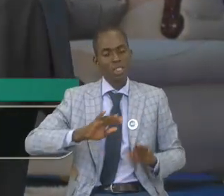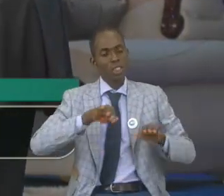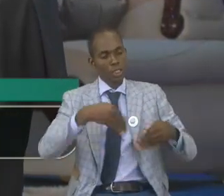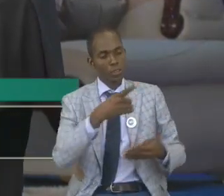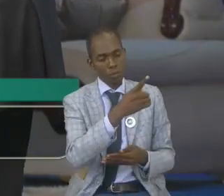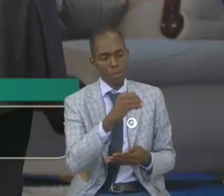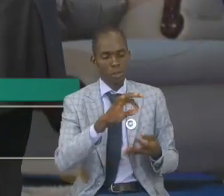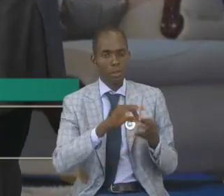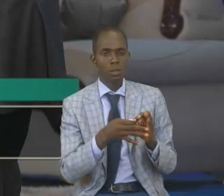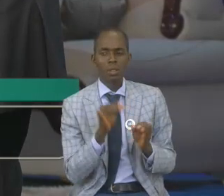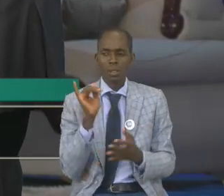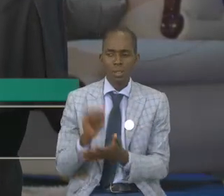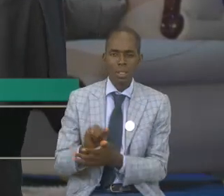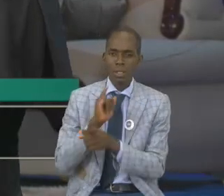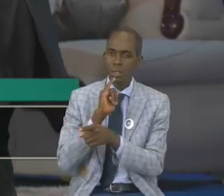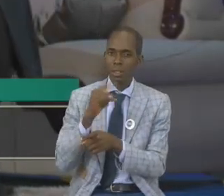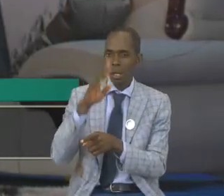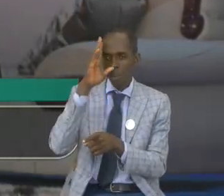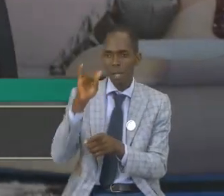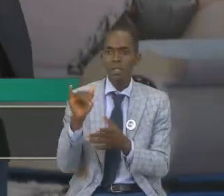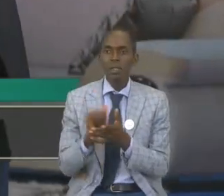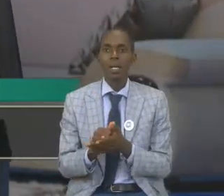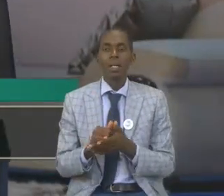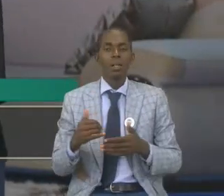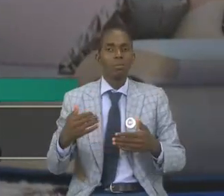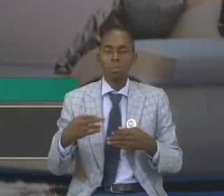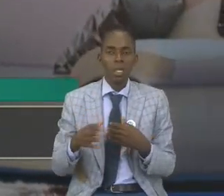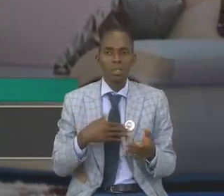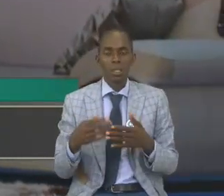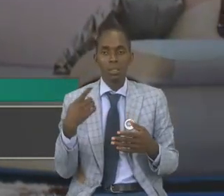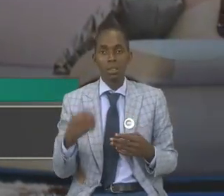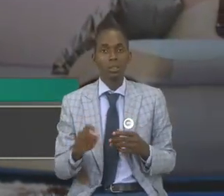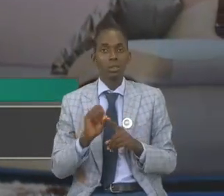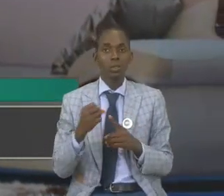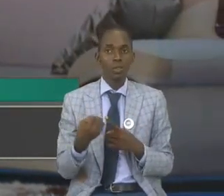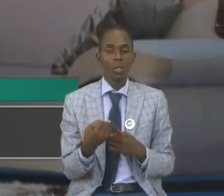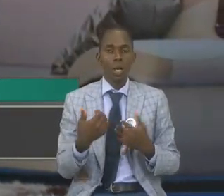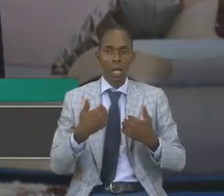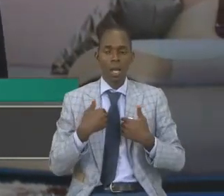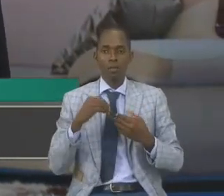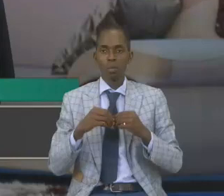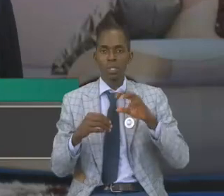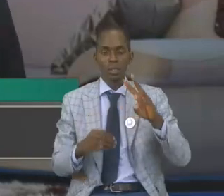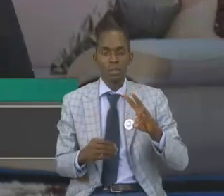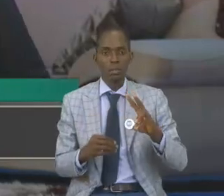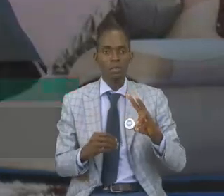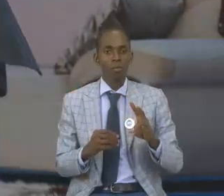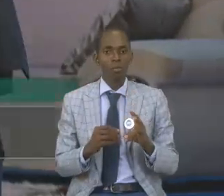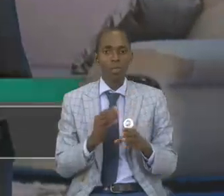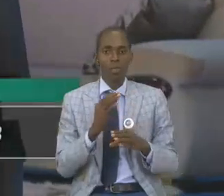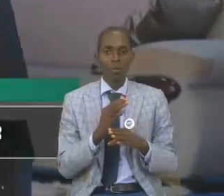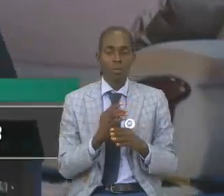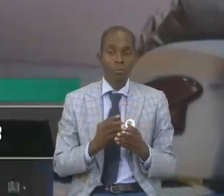see, that's a man that has the entire consecration. He had, number six, earnest faithfulness.